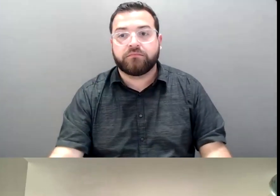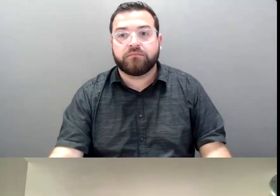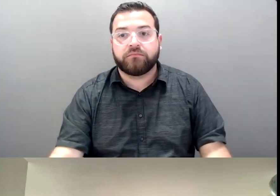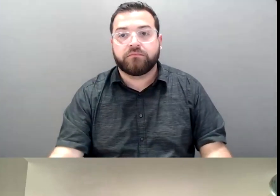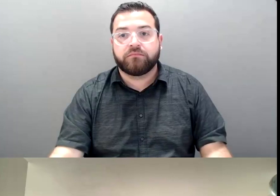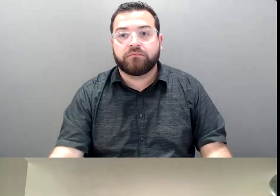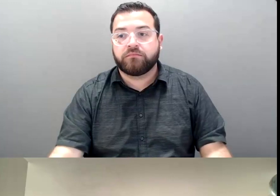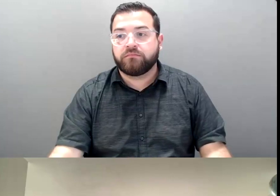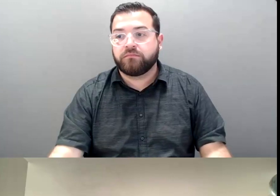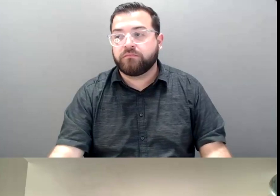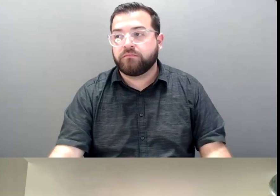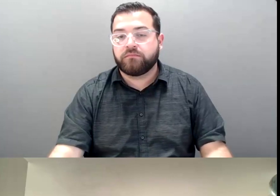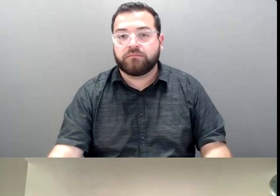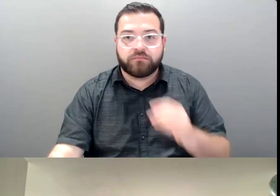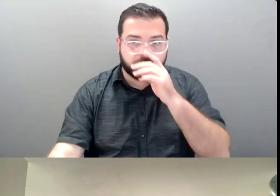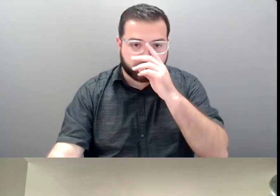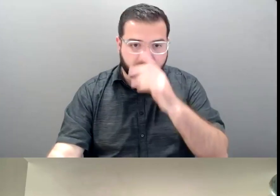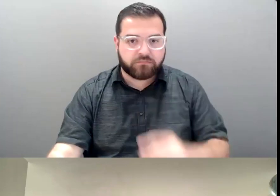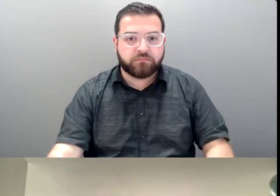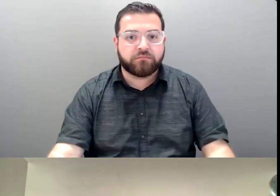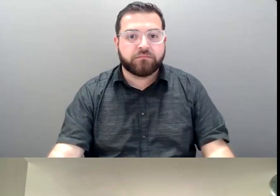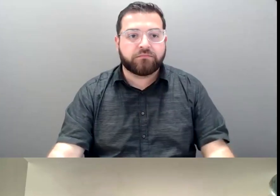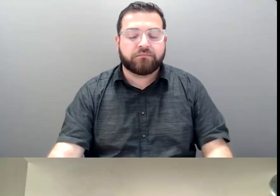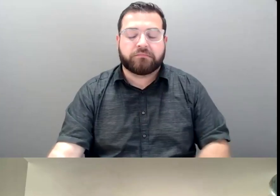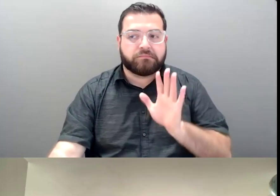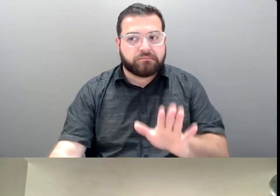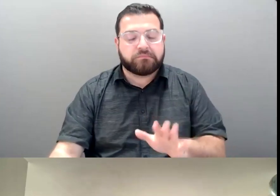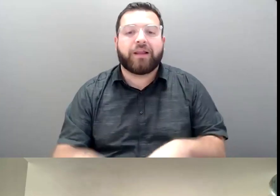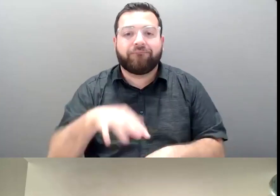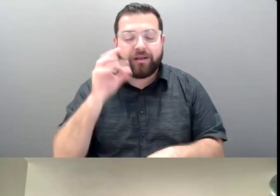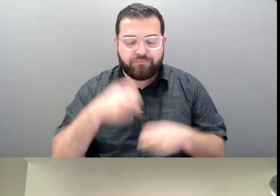Okay, I see the problem. Let me try this one more time.